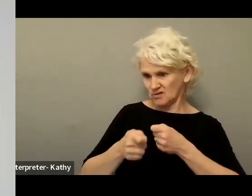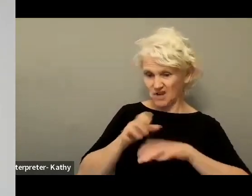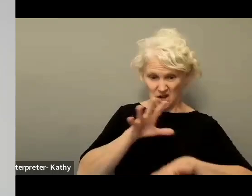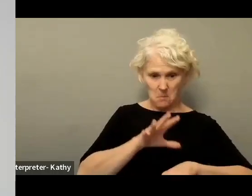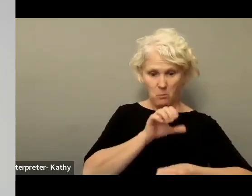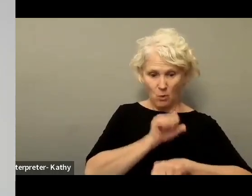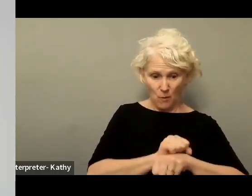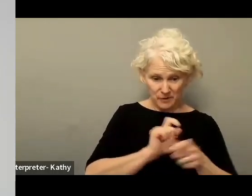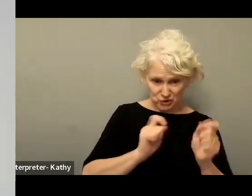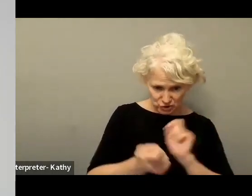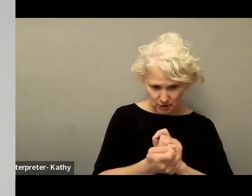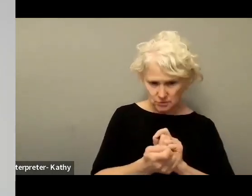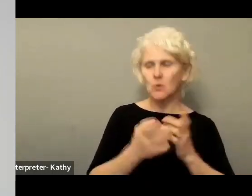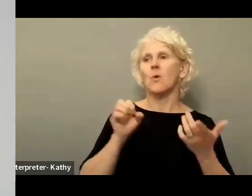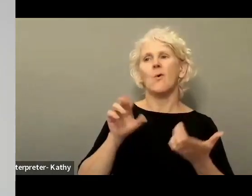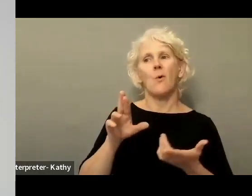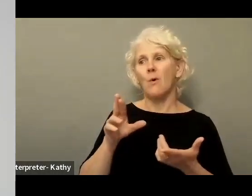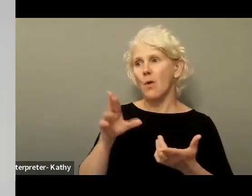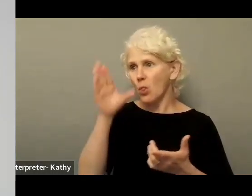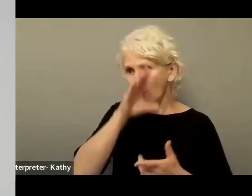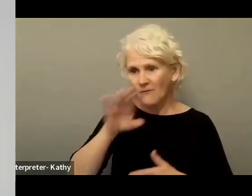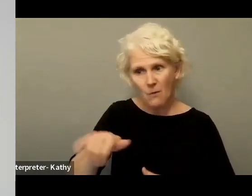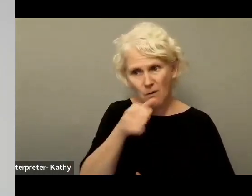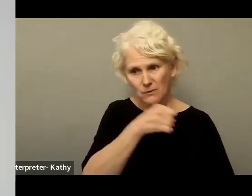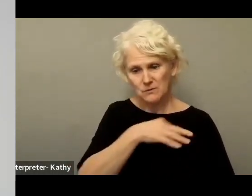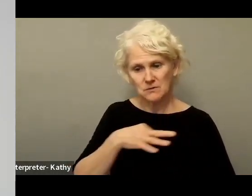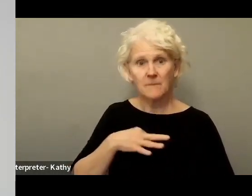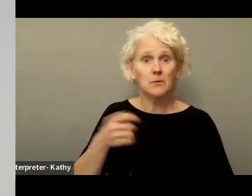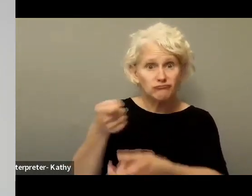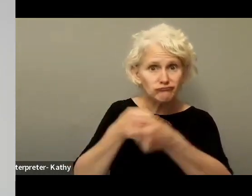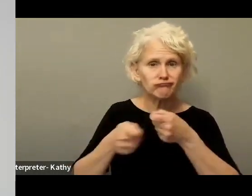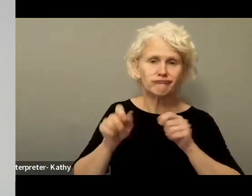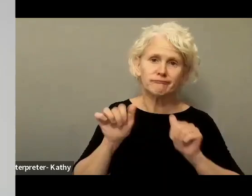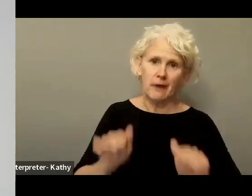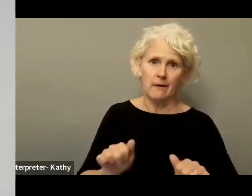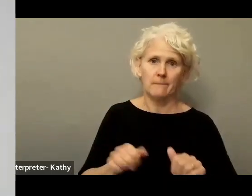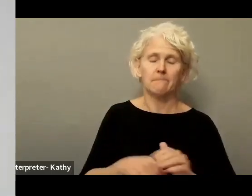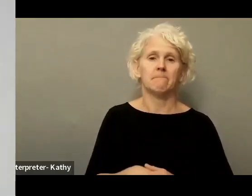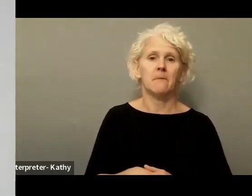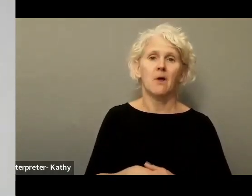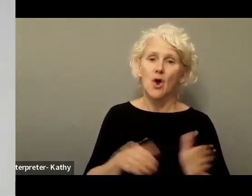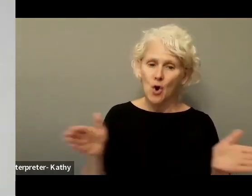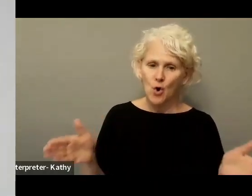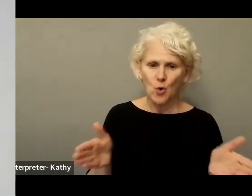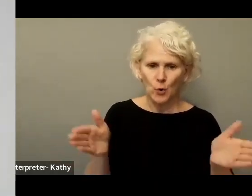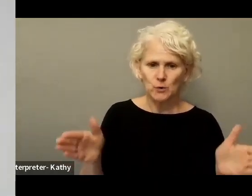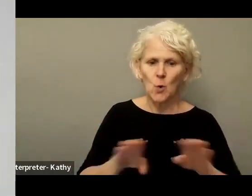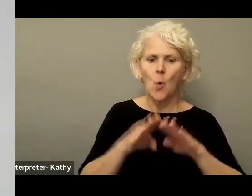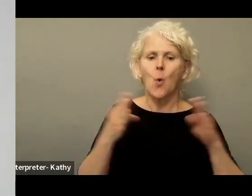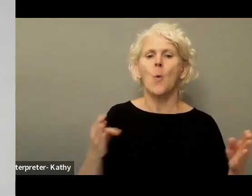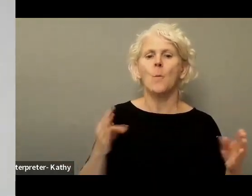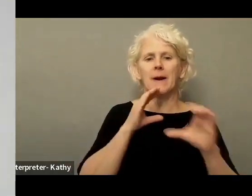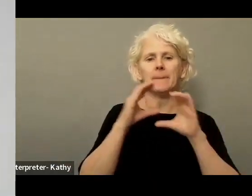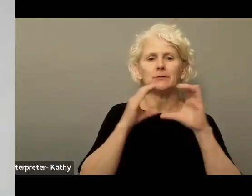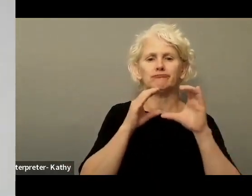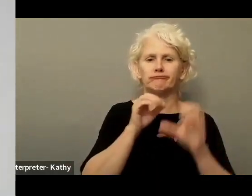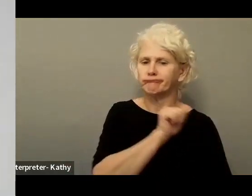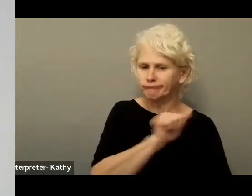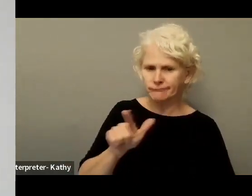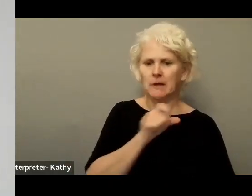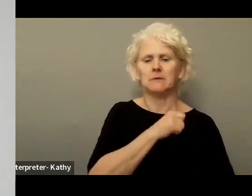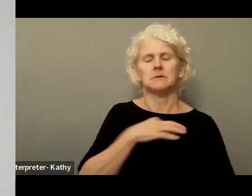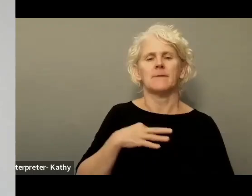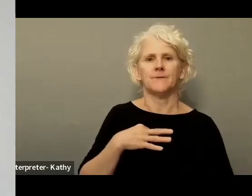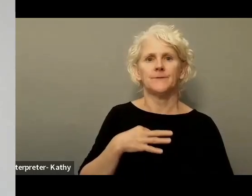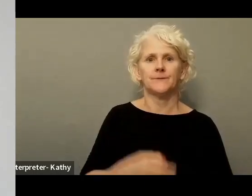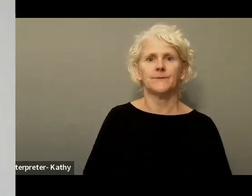around, or we can find another staff person to fill in. We really encourage open communication amongst our staff, so we can